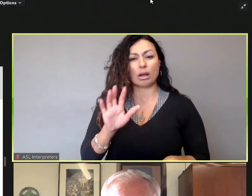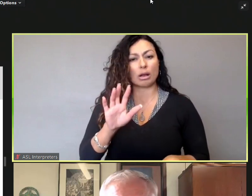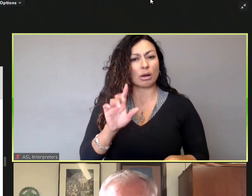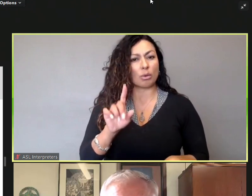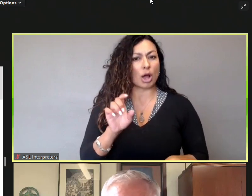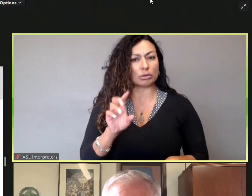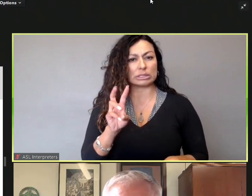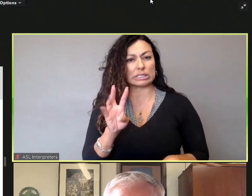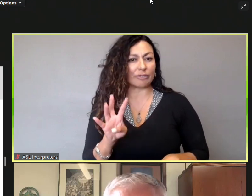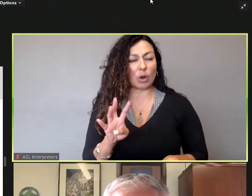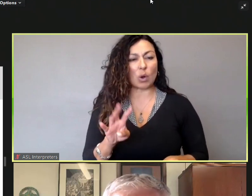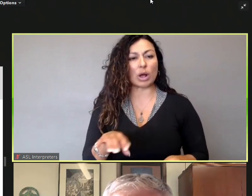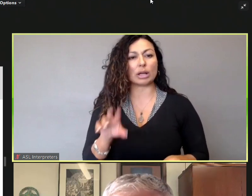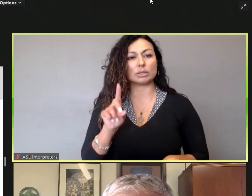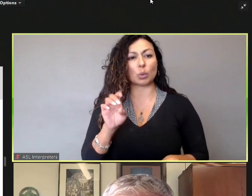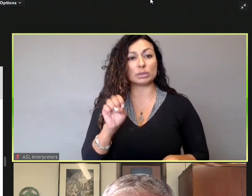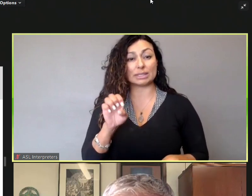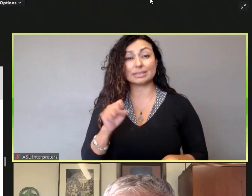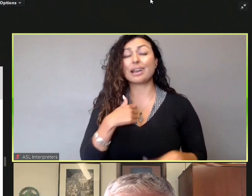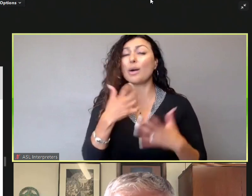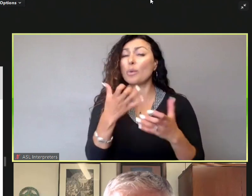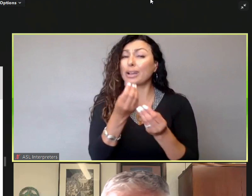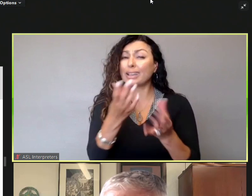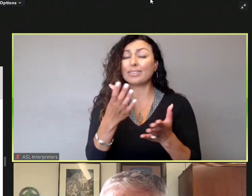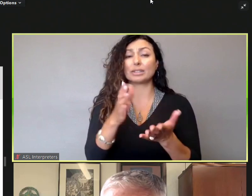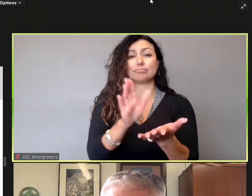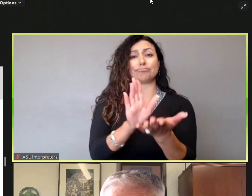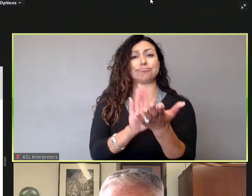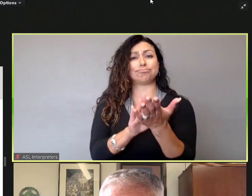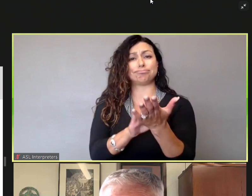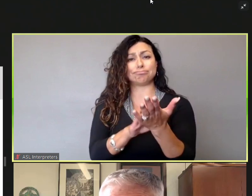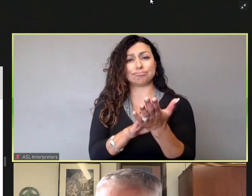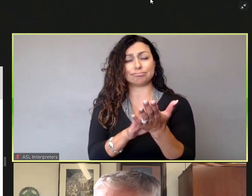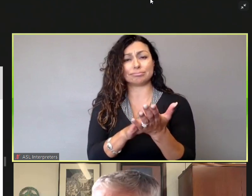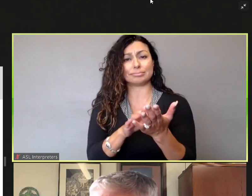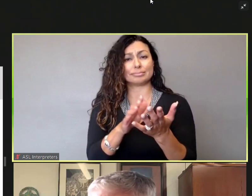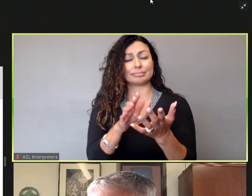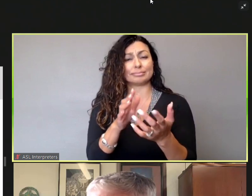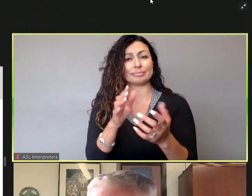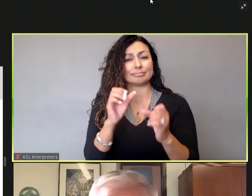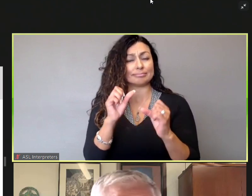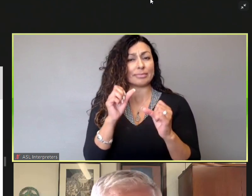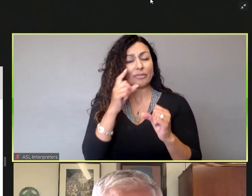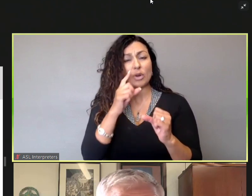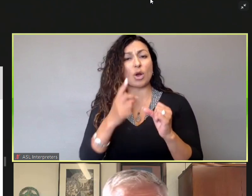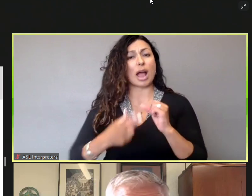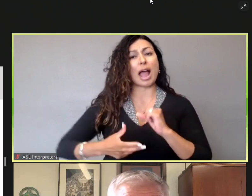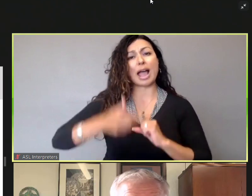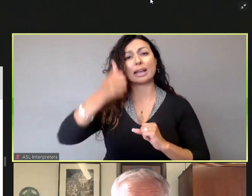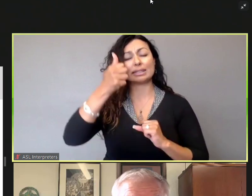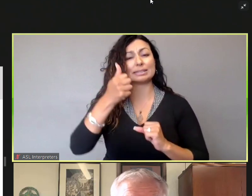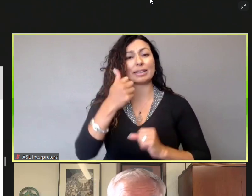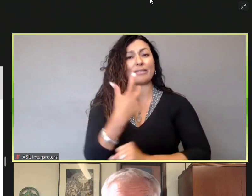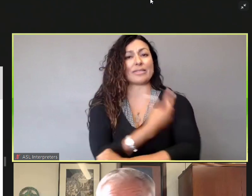2,464 doses. I did want to give a shout out to some of our highest vaccine